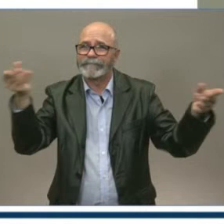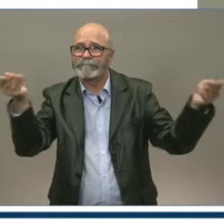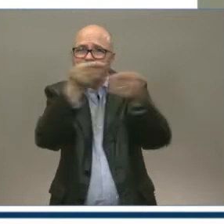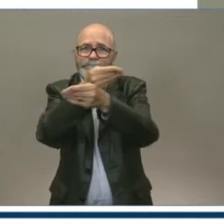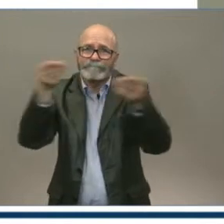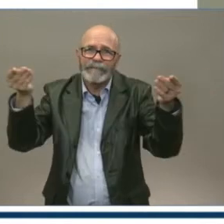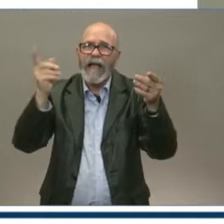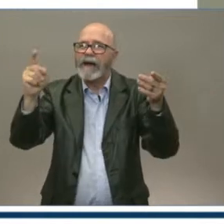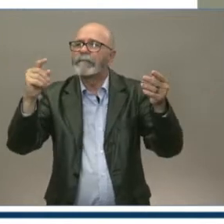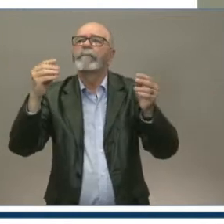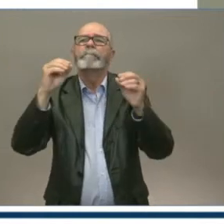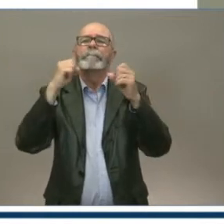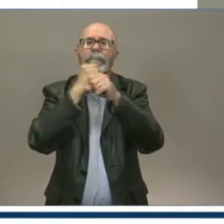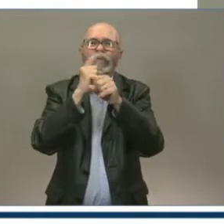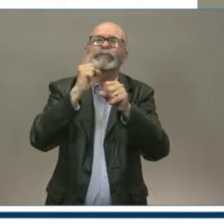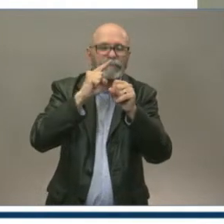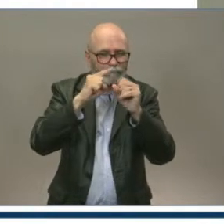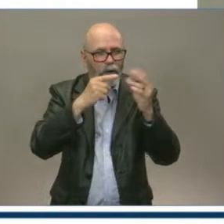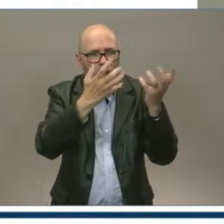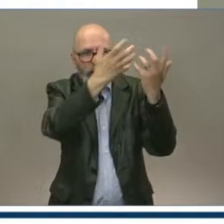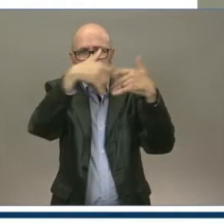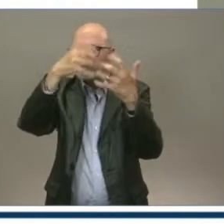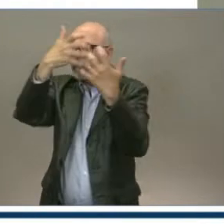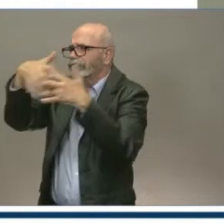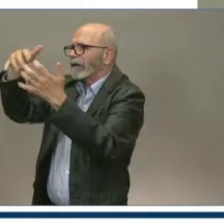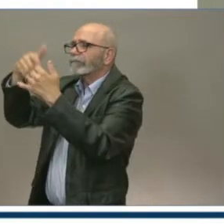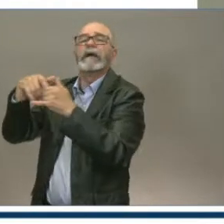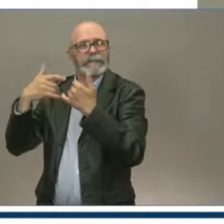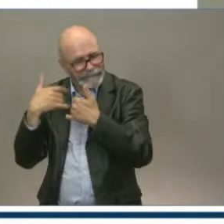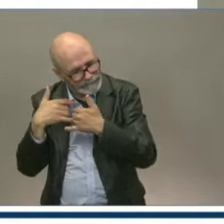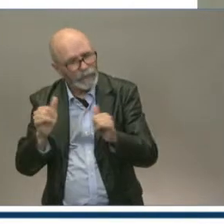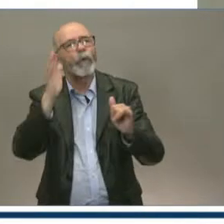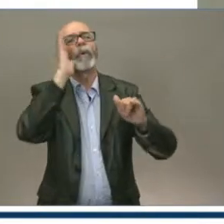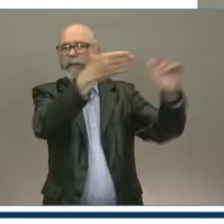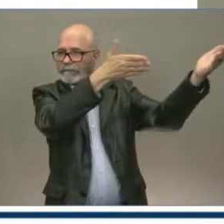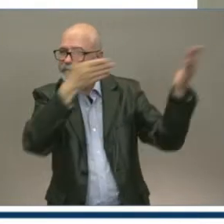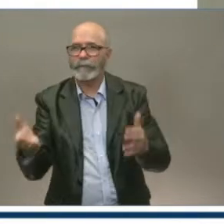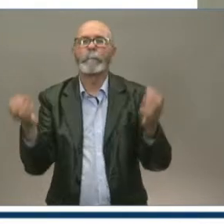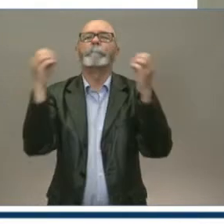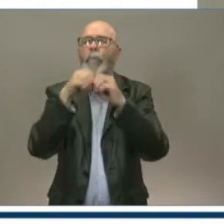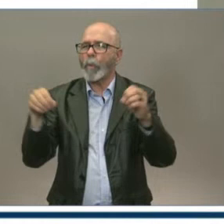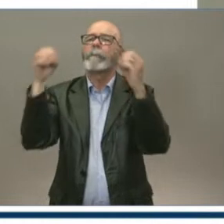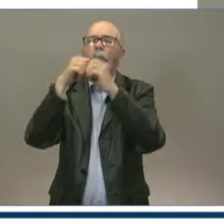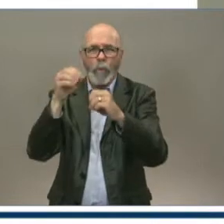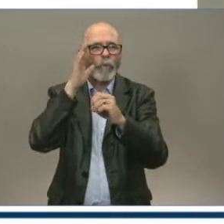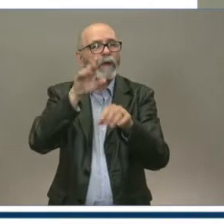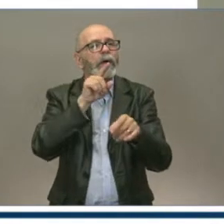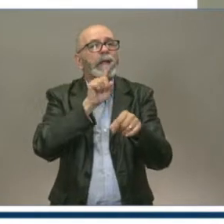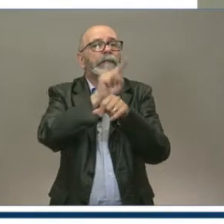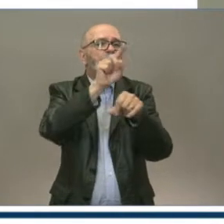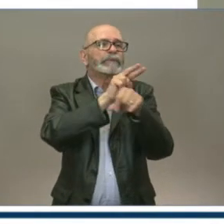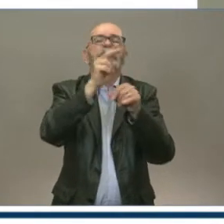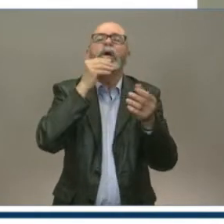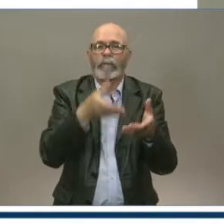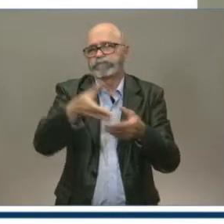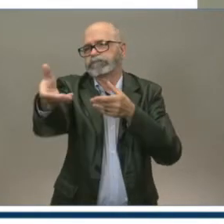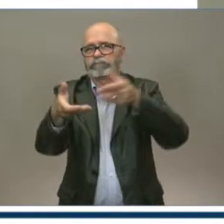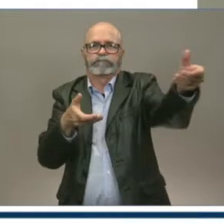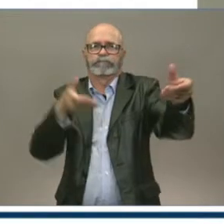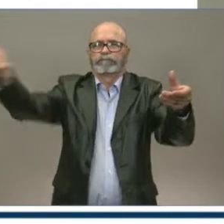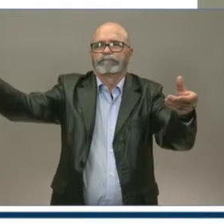get your local availability over the next few weeks. I wanted to explain that because a lot of